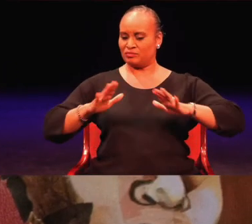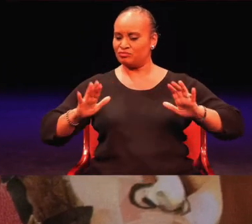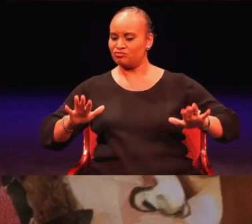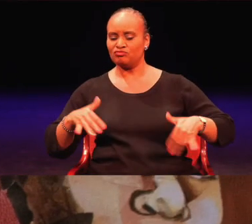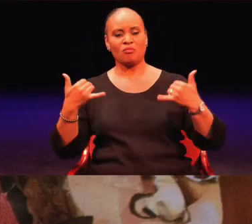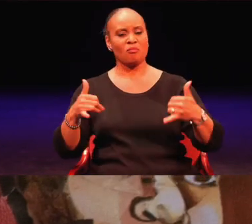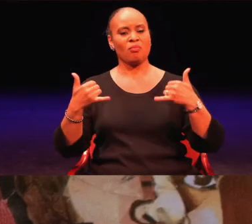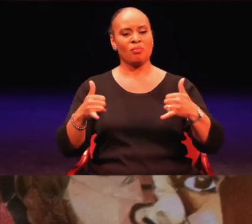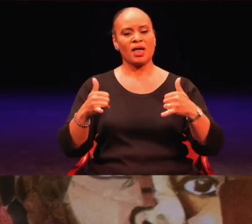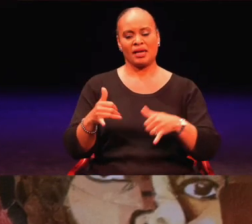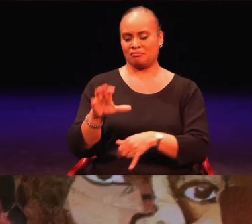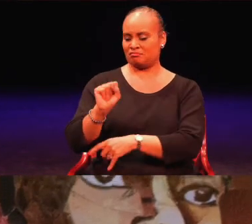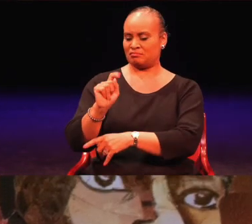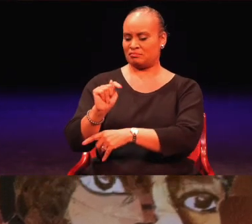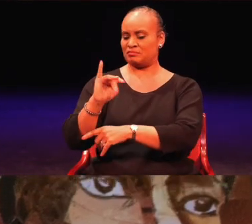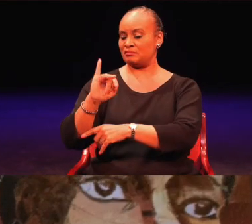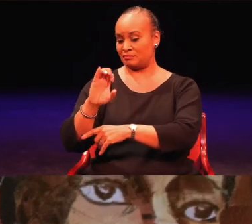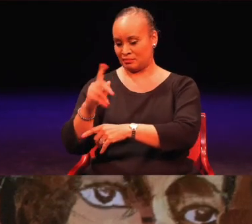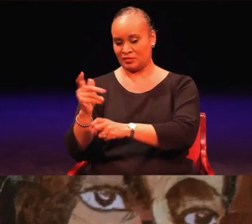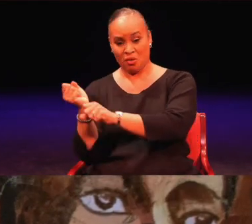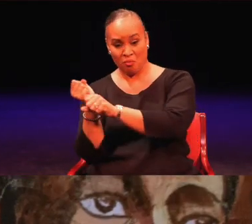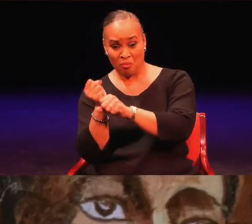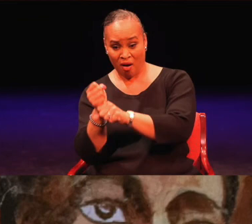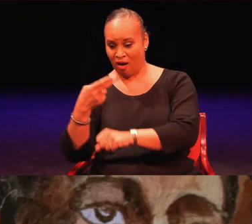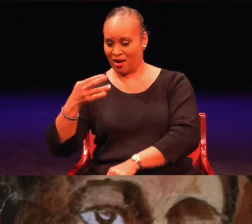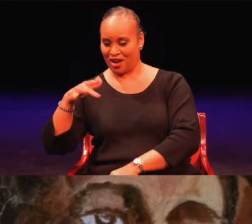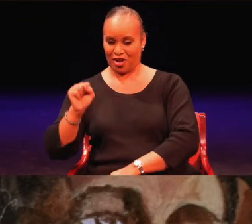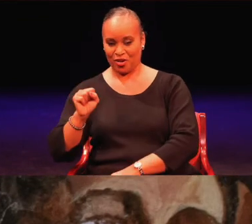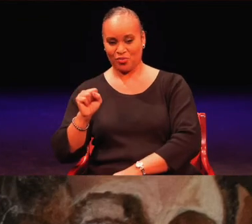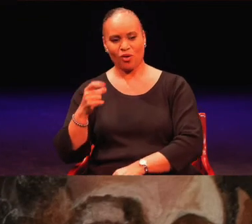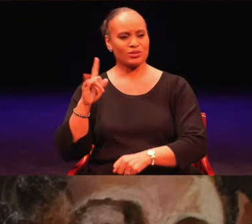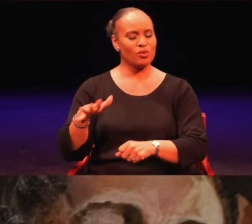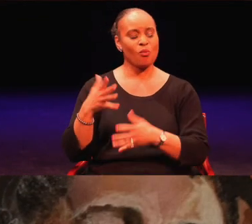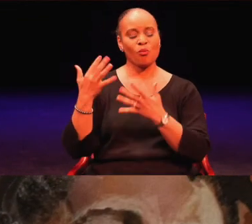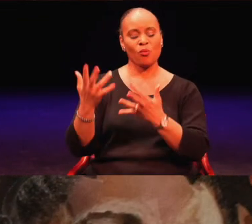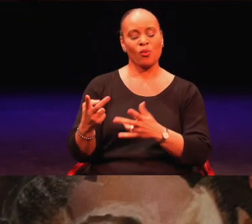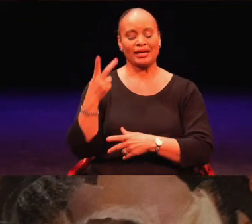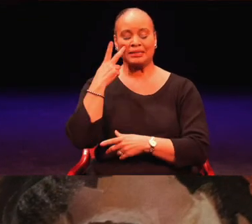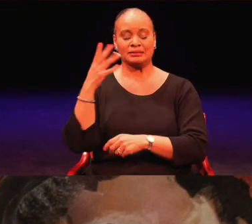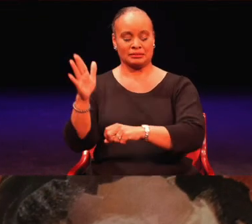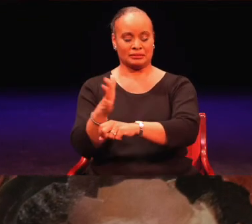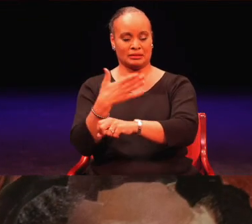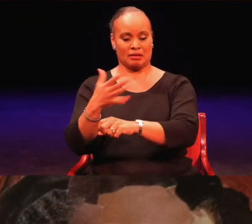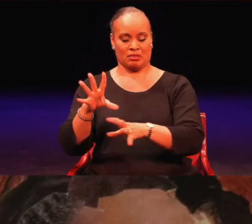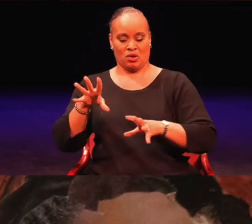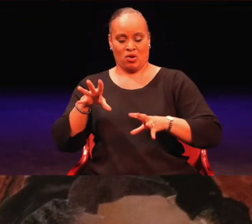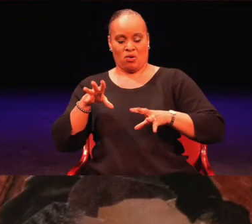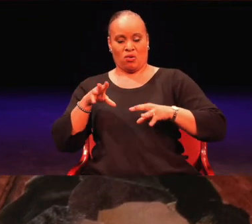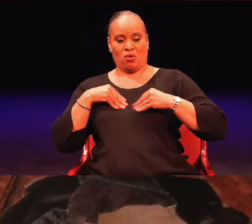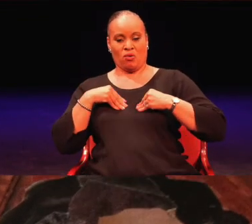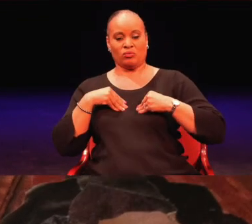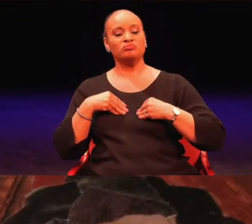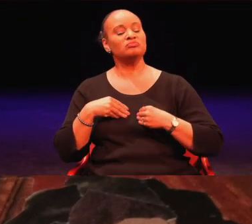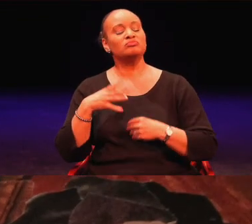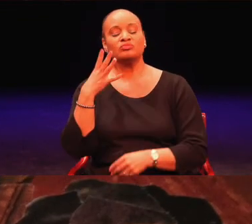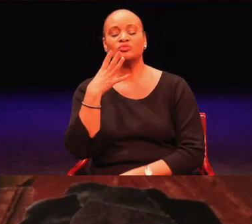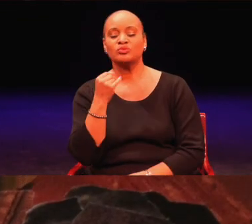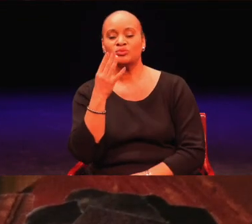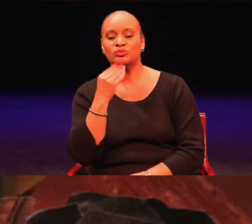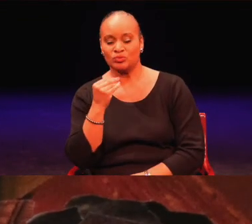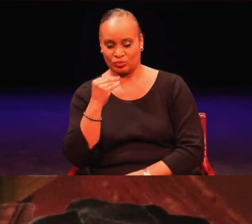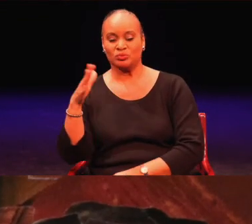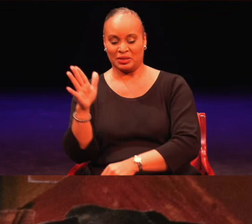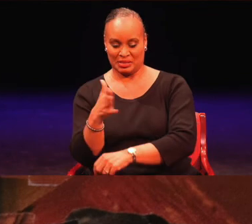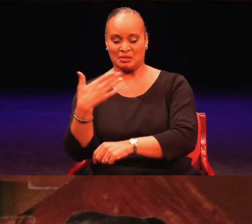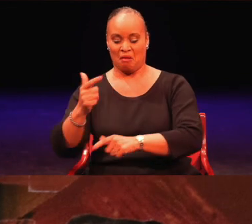warriors, stickball heroes, hide and seek knights and ladies, waiting to sing their own sweet songs, living out their own slam